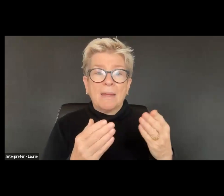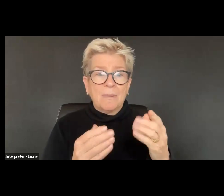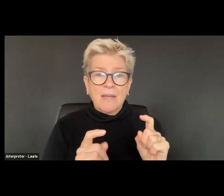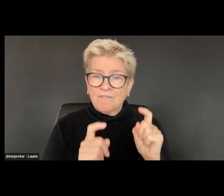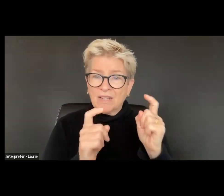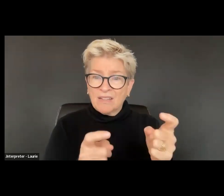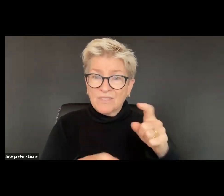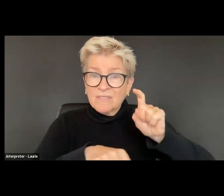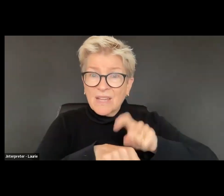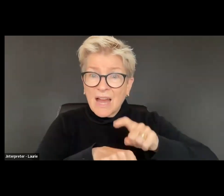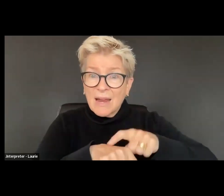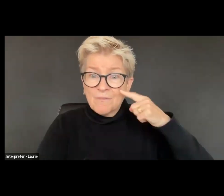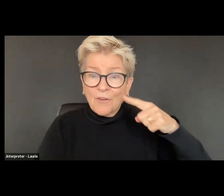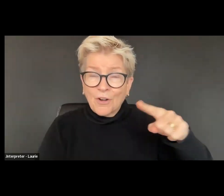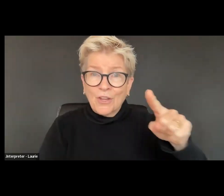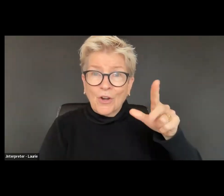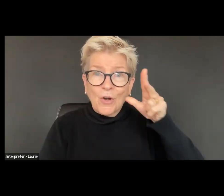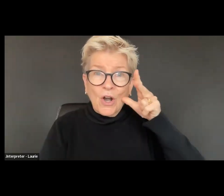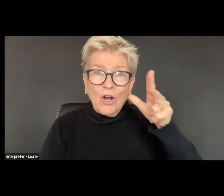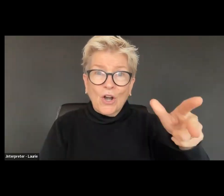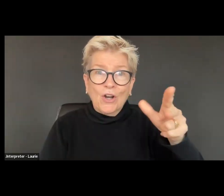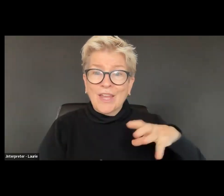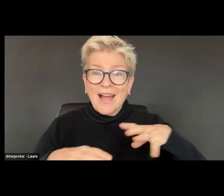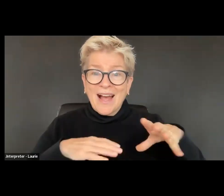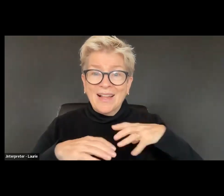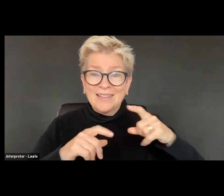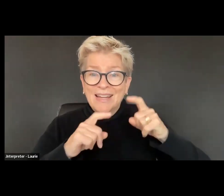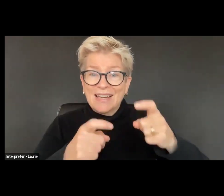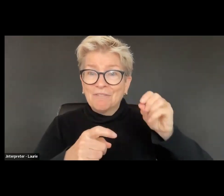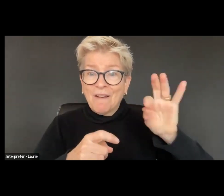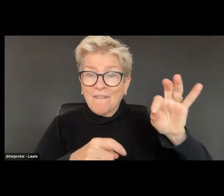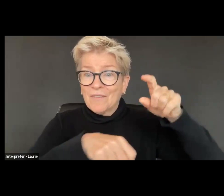for all of you, a little early holiday gift of time.